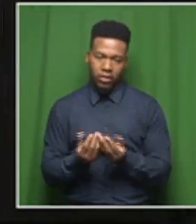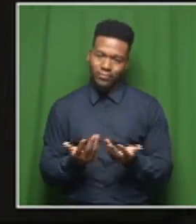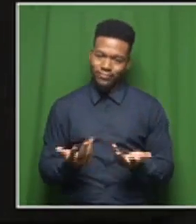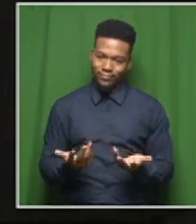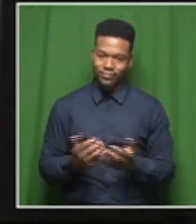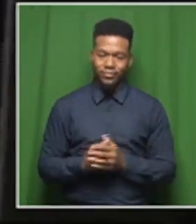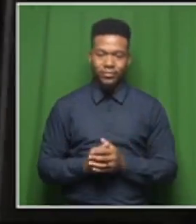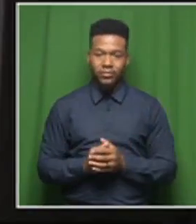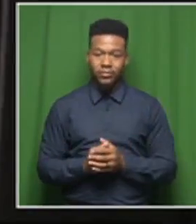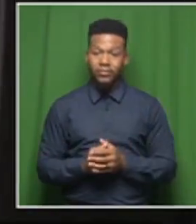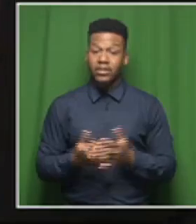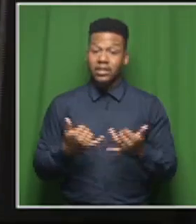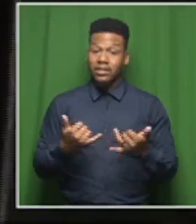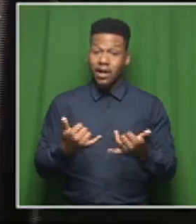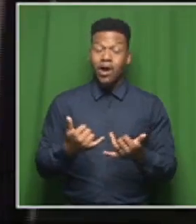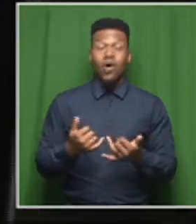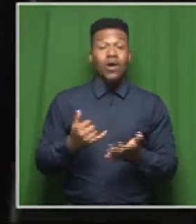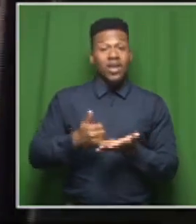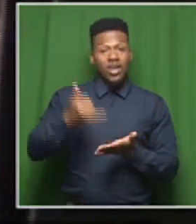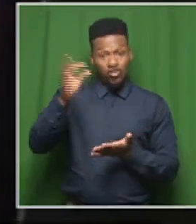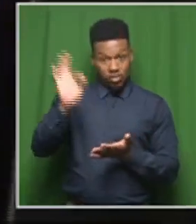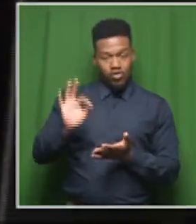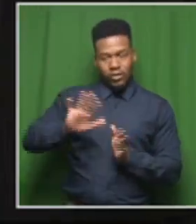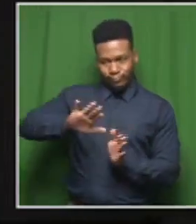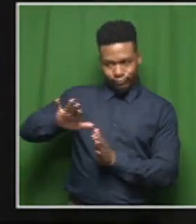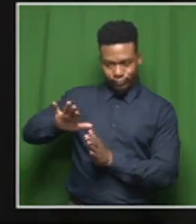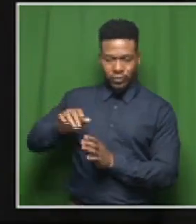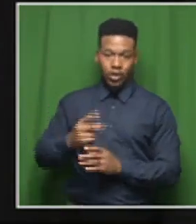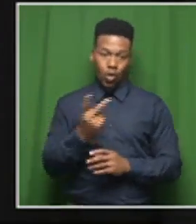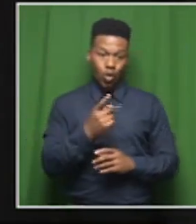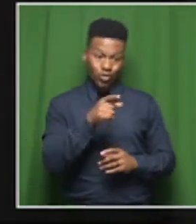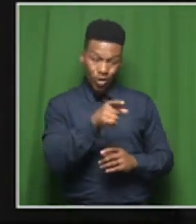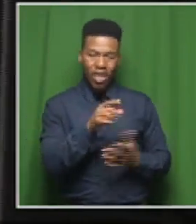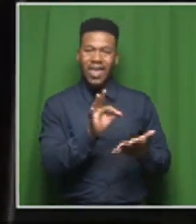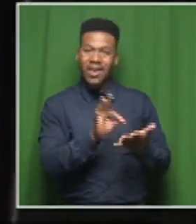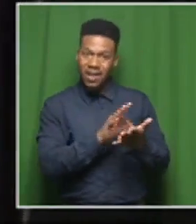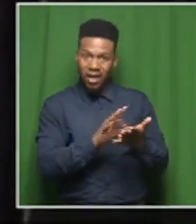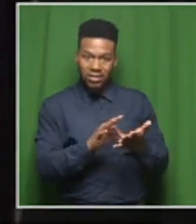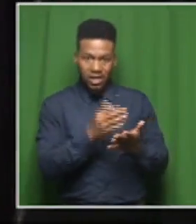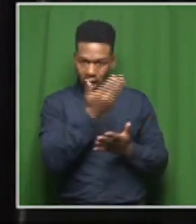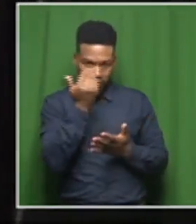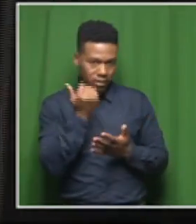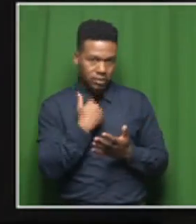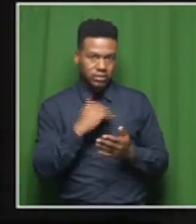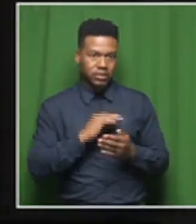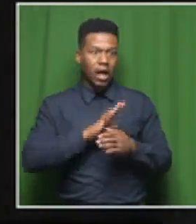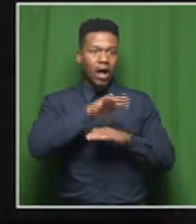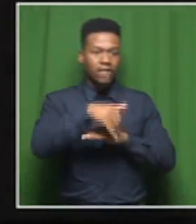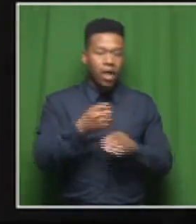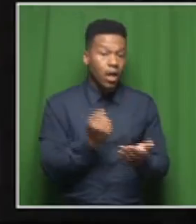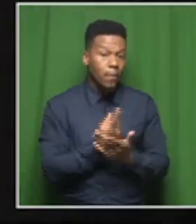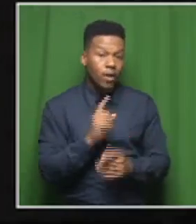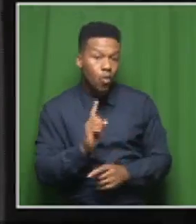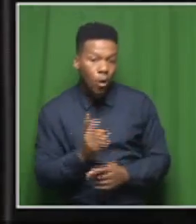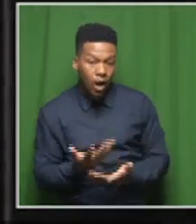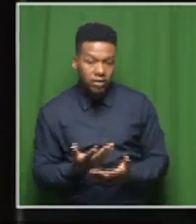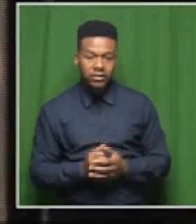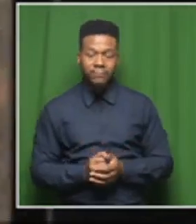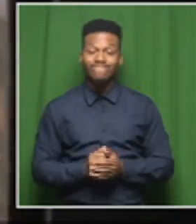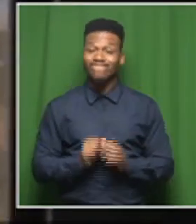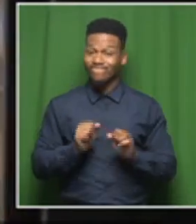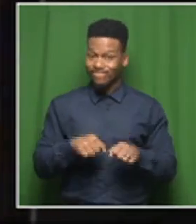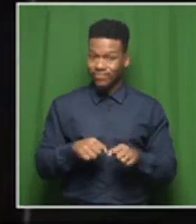says added to the high interest rates, it is the uncertainty that comes with the elections. But the number one reasons that properties fail to